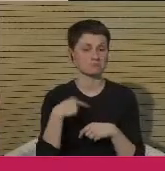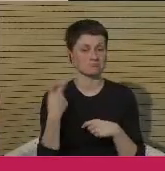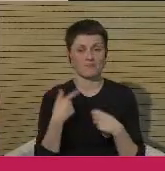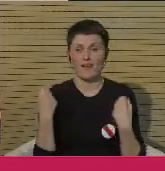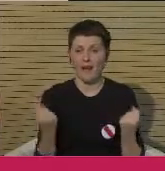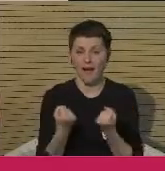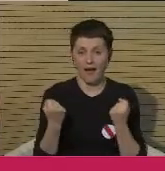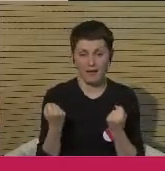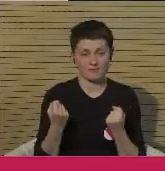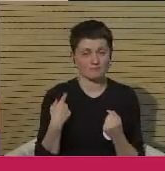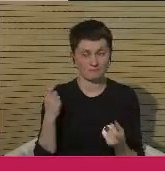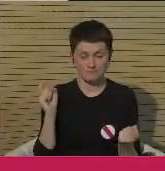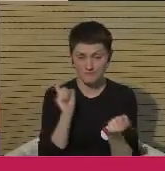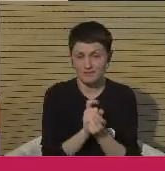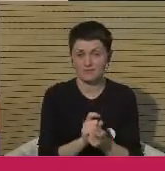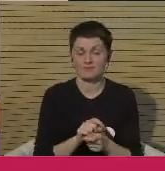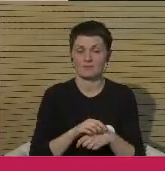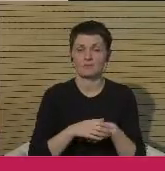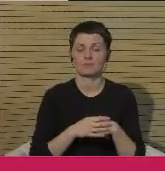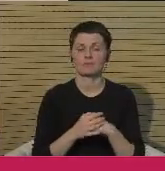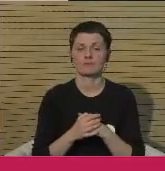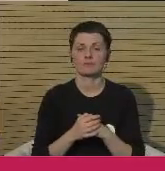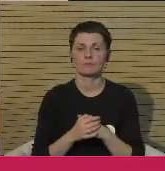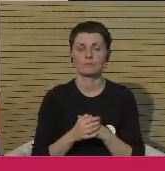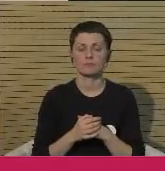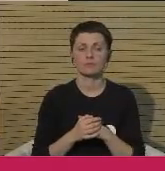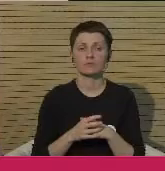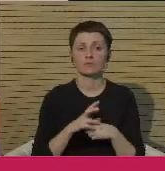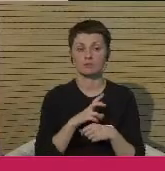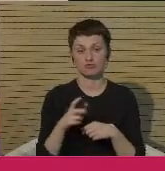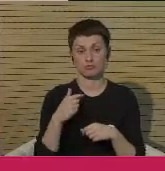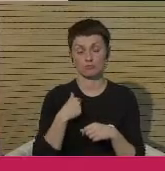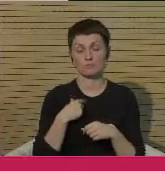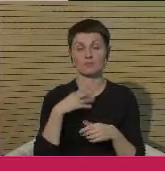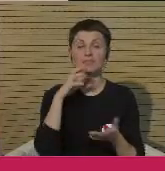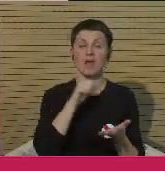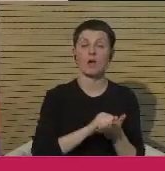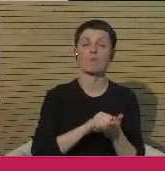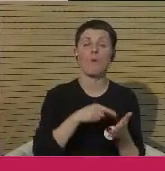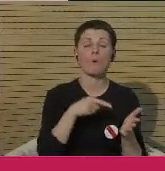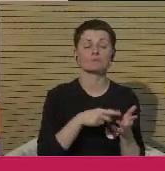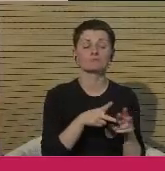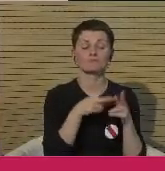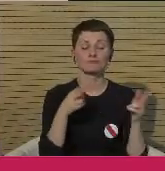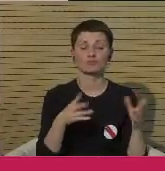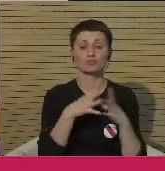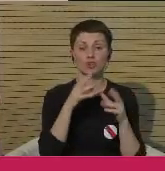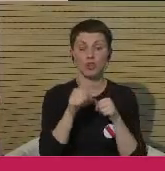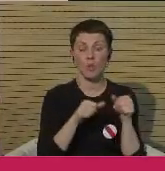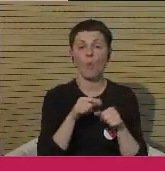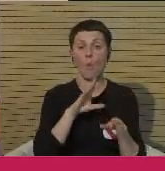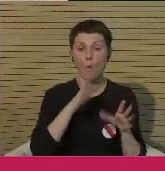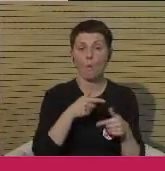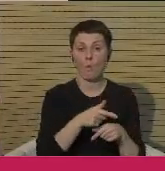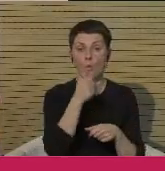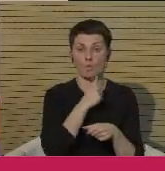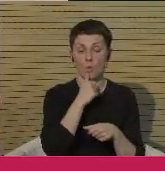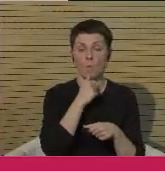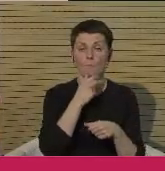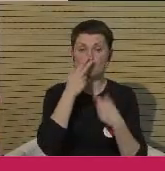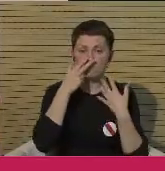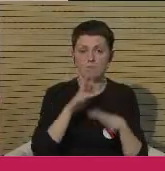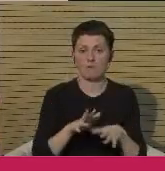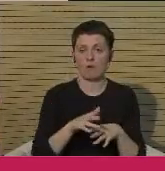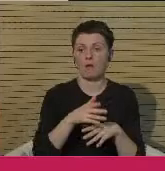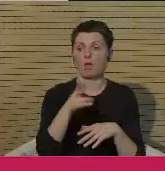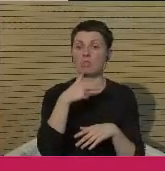you can put a mask of an embroidery and say it's not there. This is what we have done over the last, what we